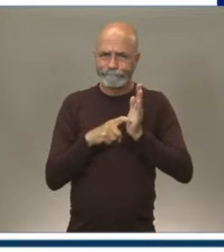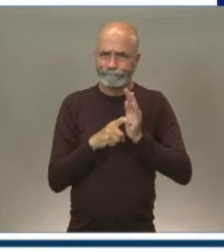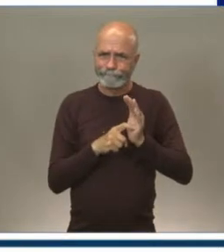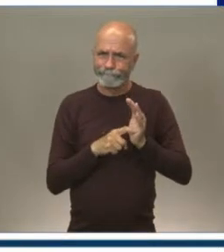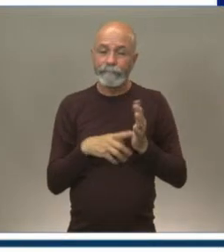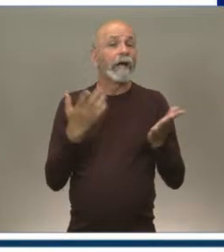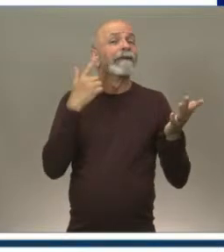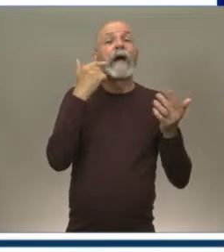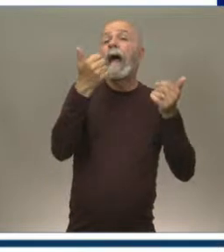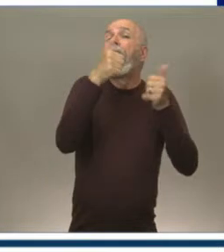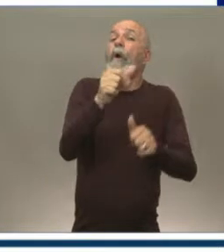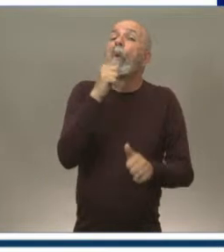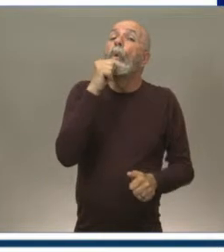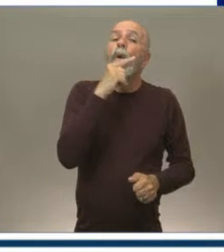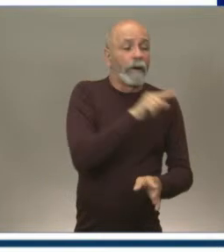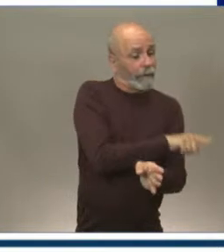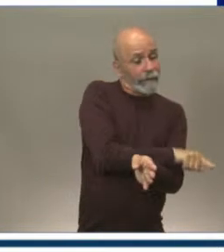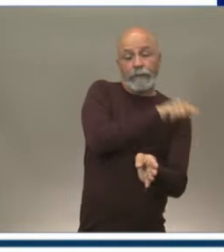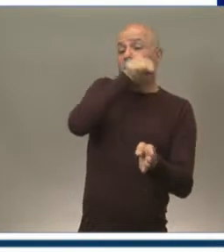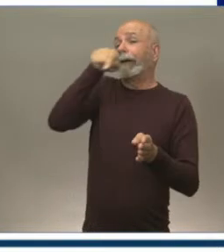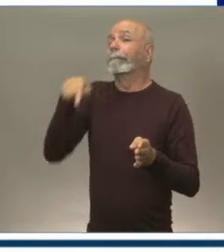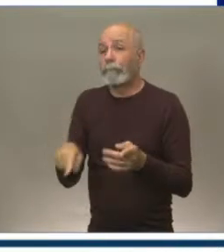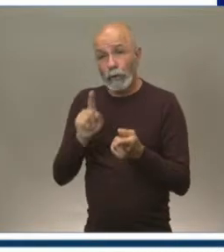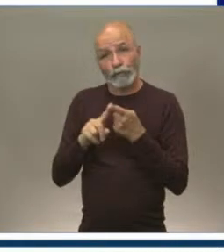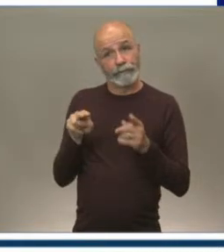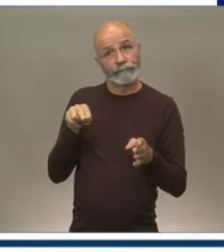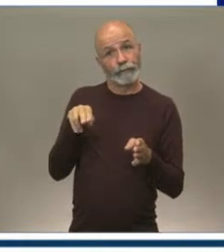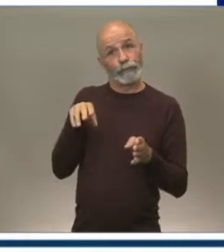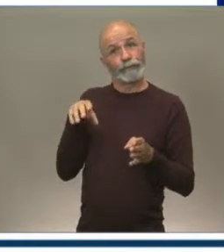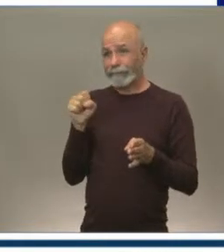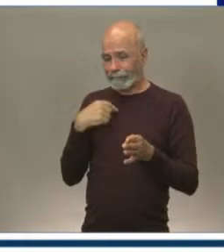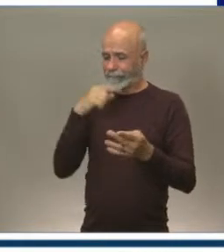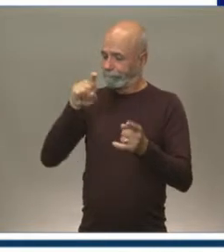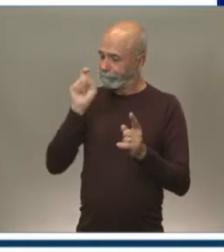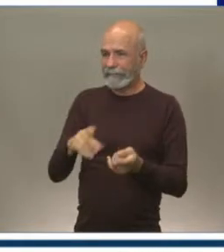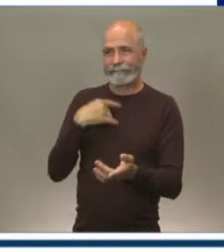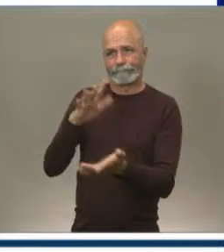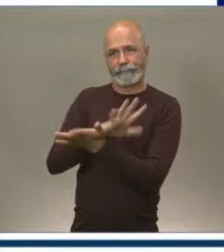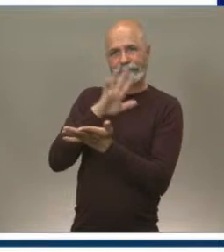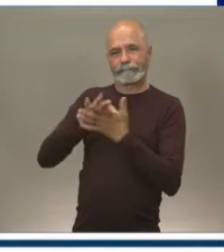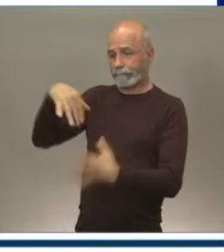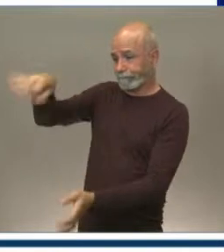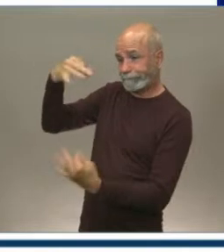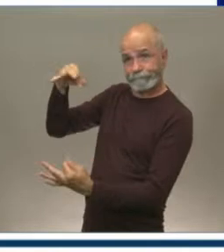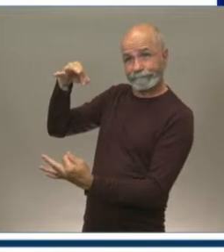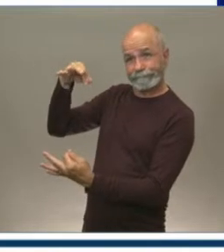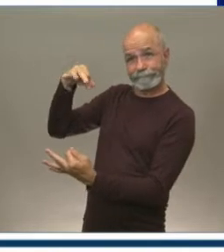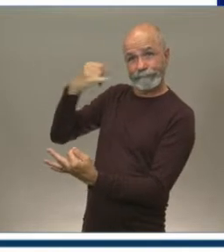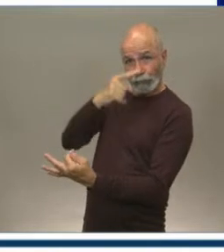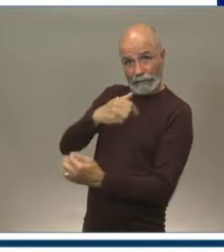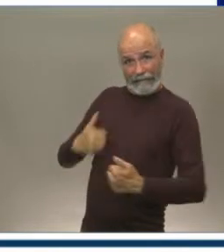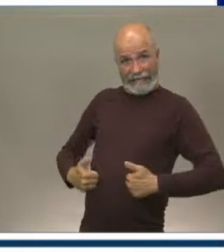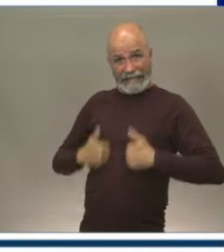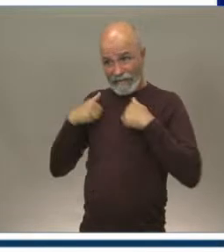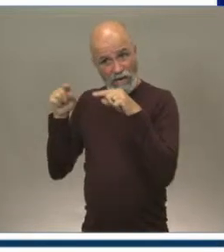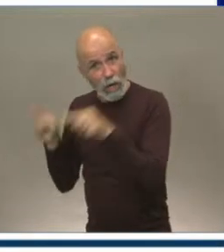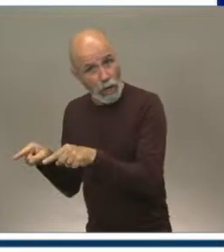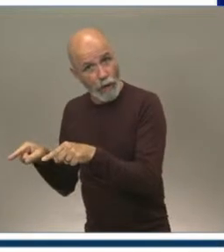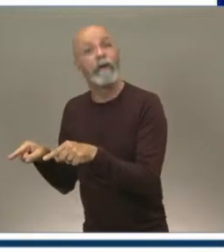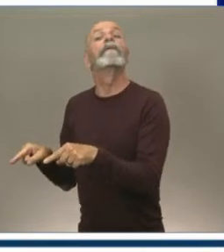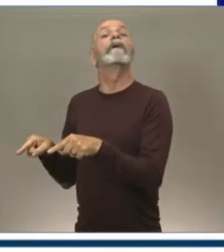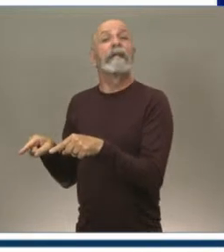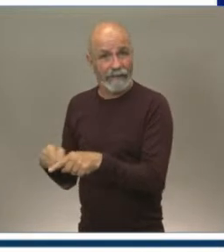comes into Nova Scotia that needs to show documentation. So if you are a resident of Nova Scotia and working out of province,